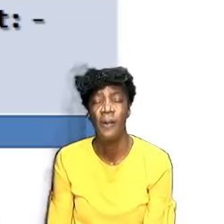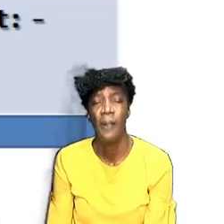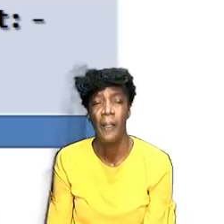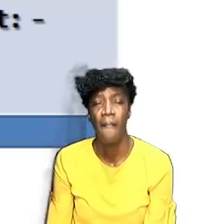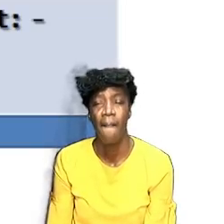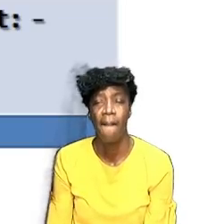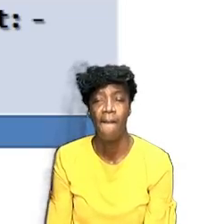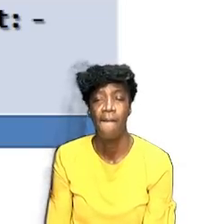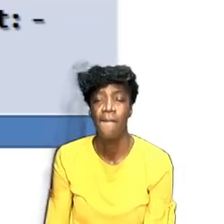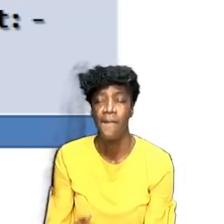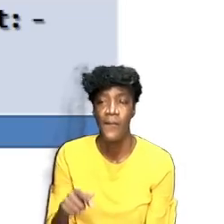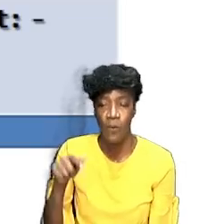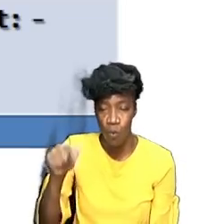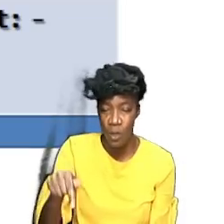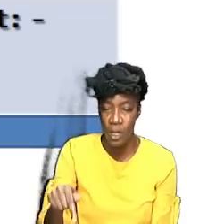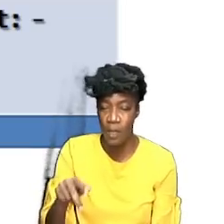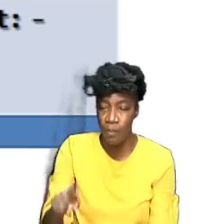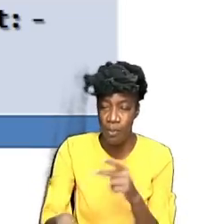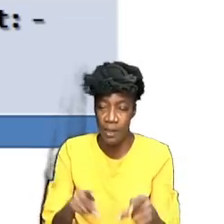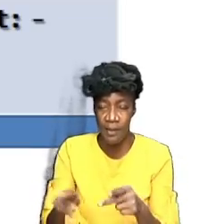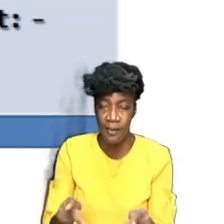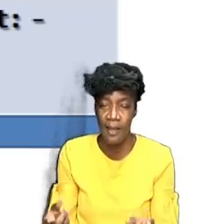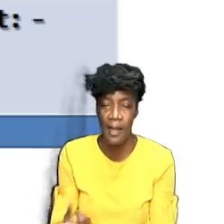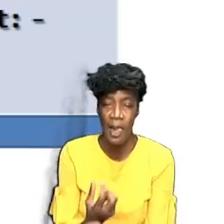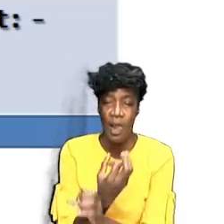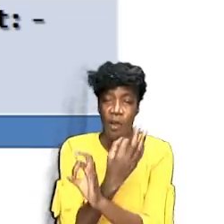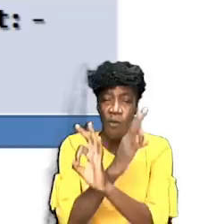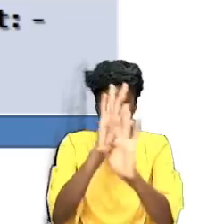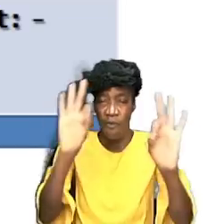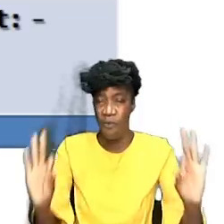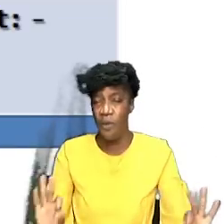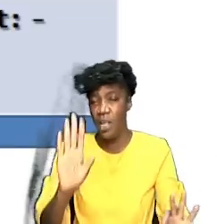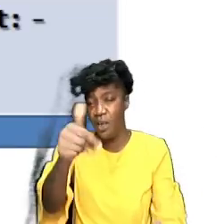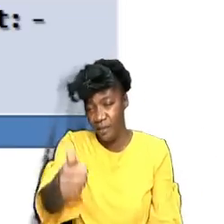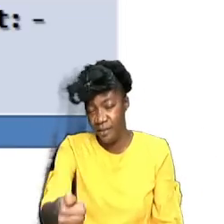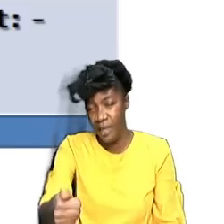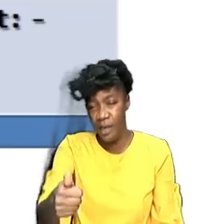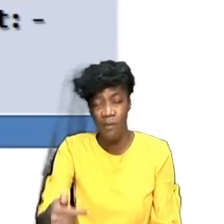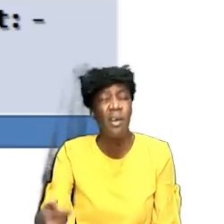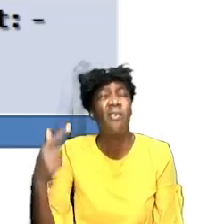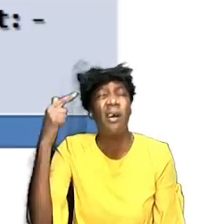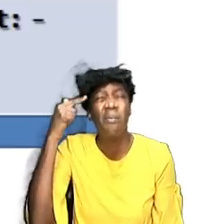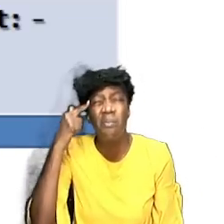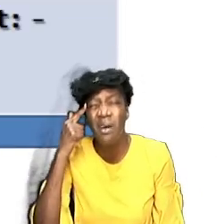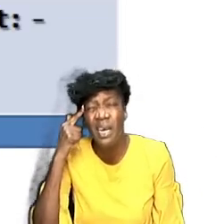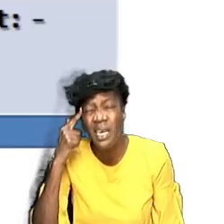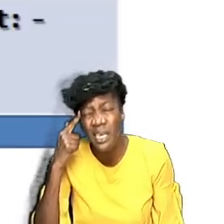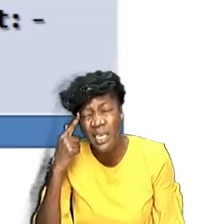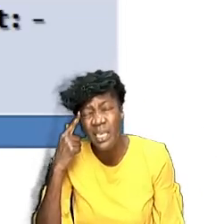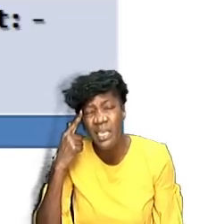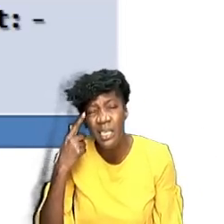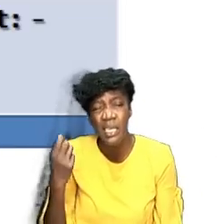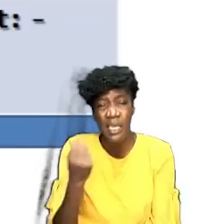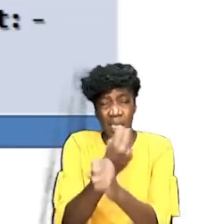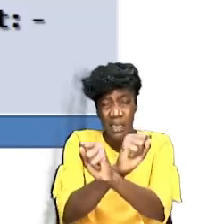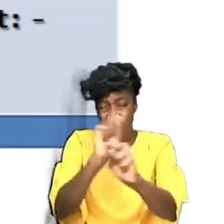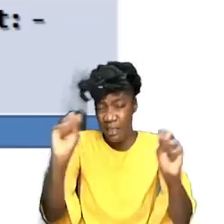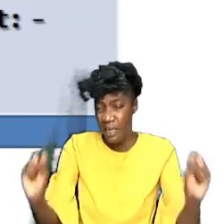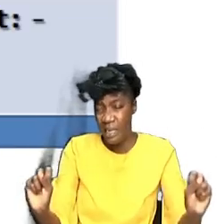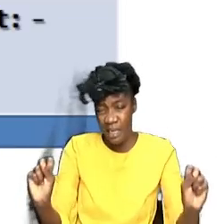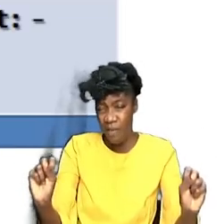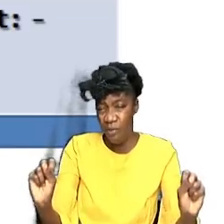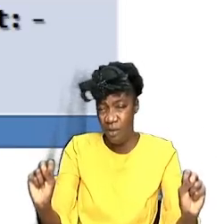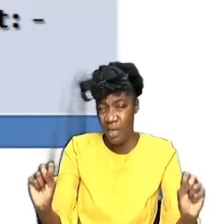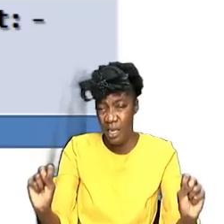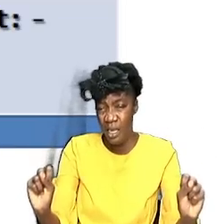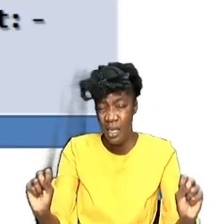one famous reggae artist said, emancipate yourself from mental slavery. Amen. It even though it's a reggae song, it has some merit as it relates